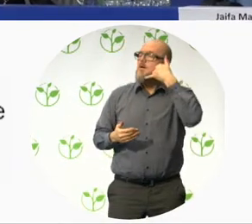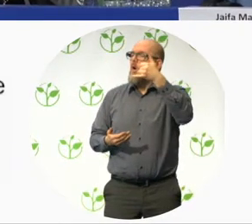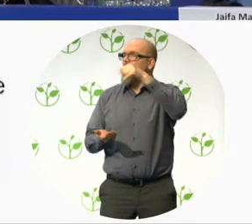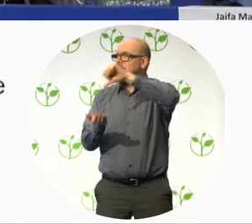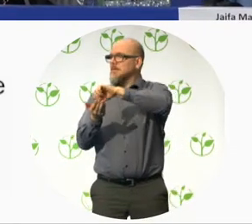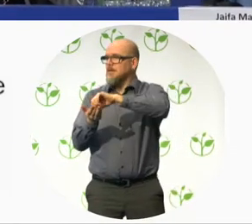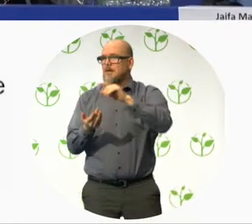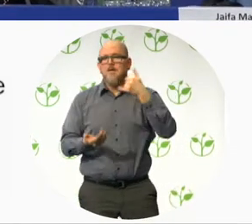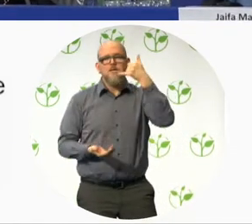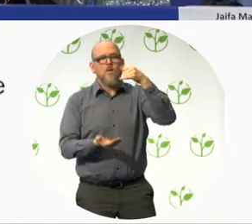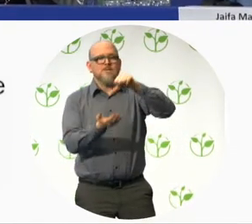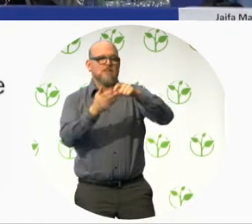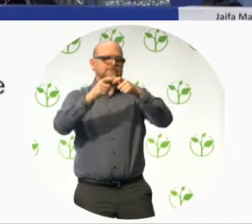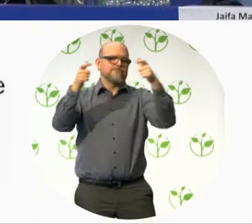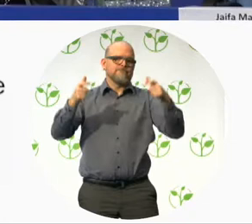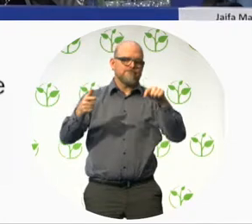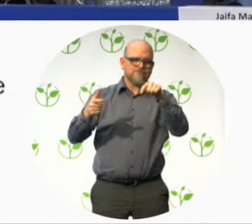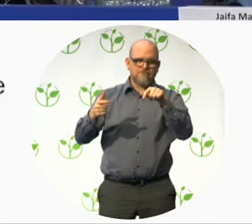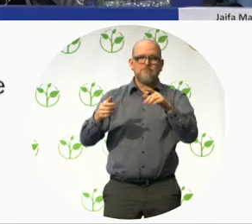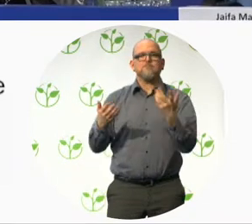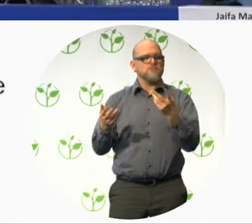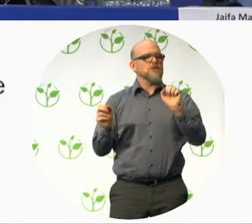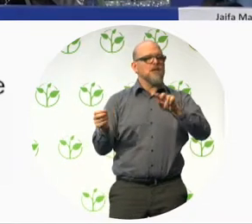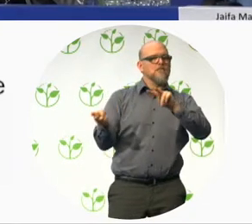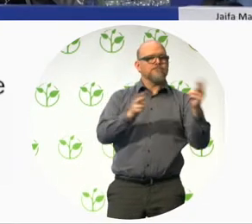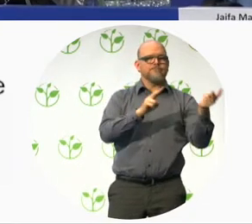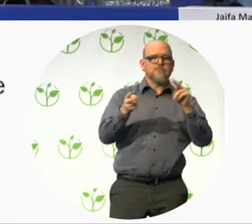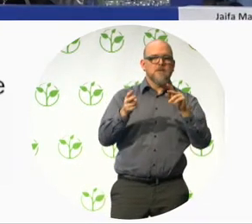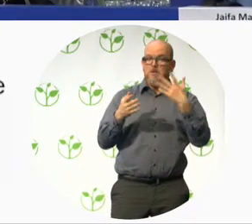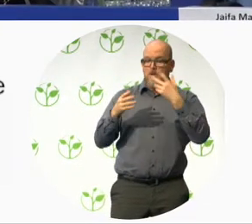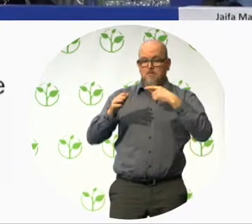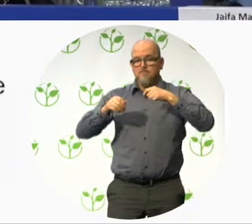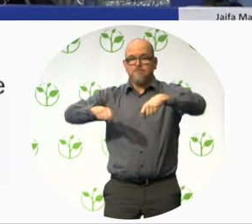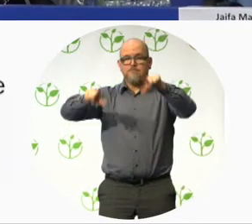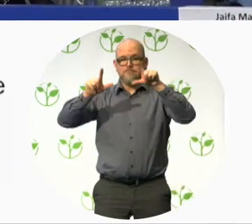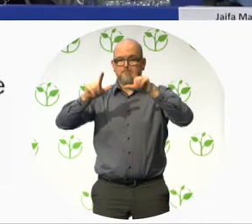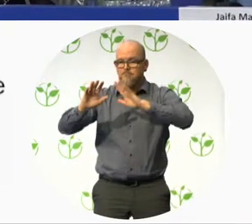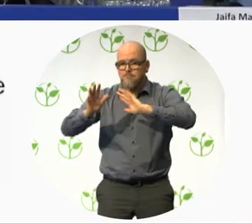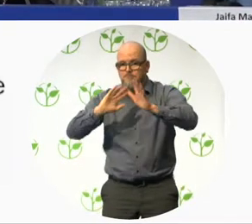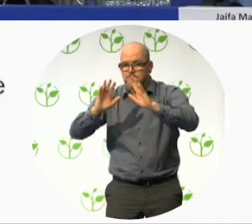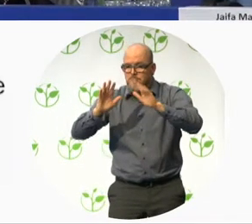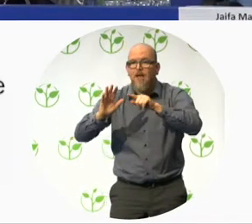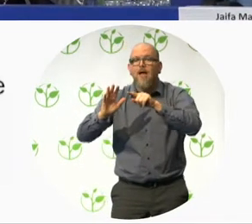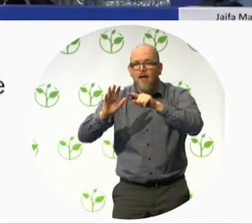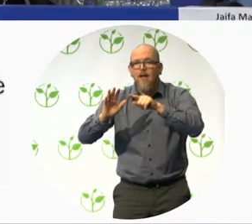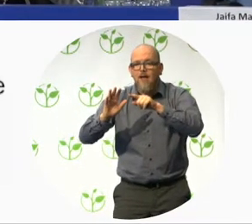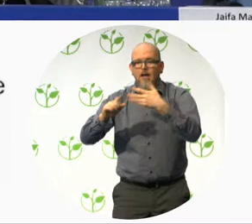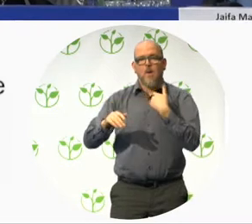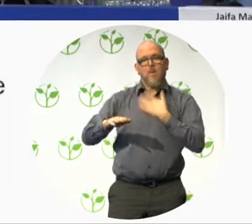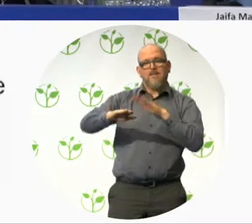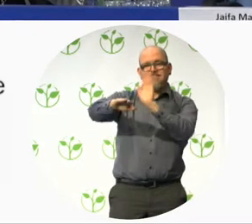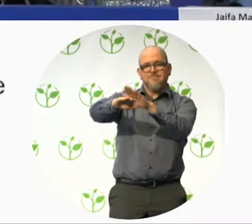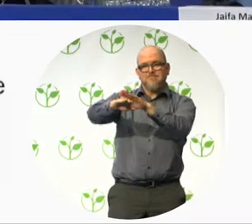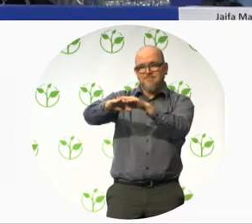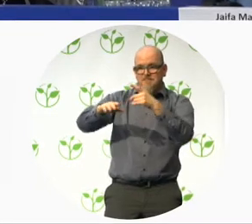well allows them, through this visual line, to communicate with the call center, asking them for